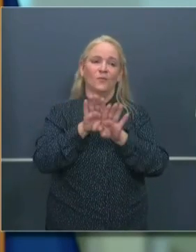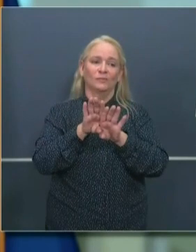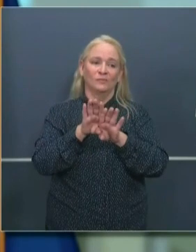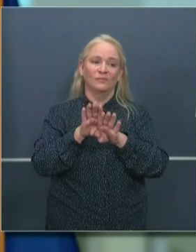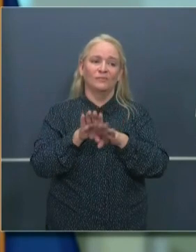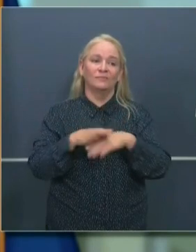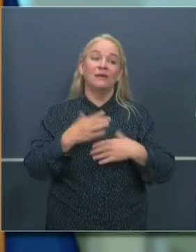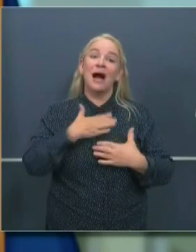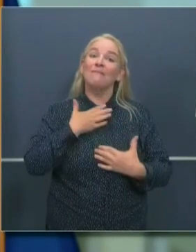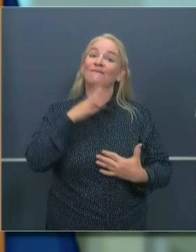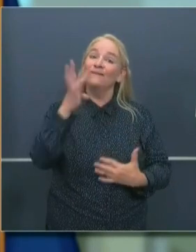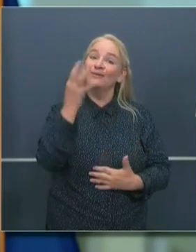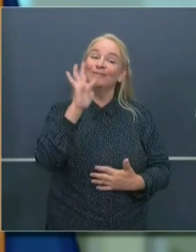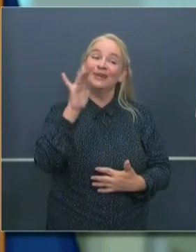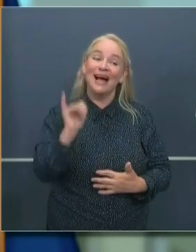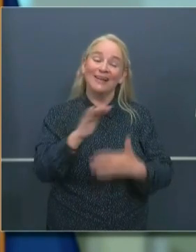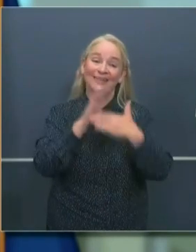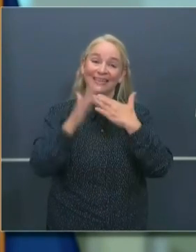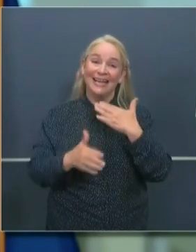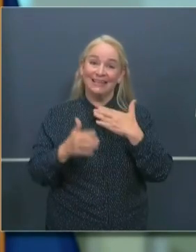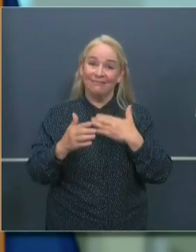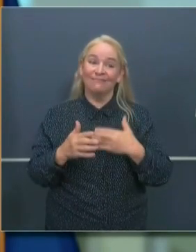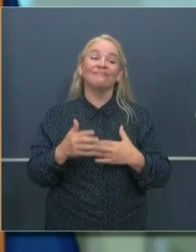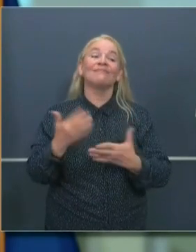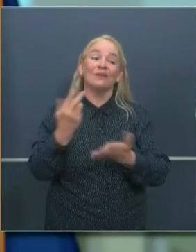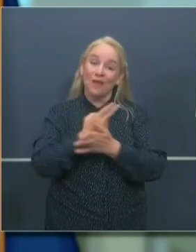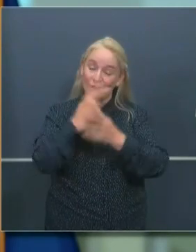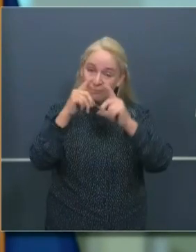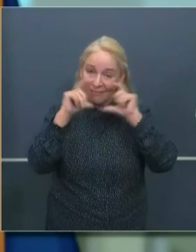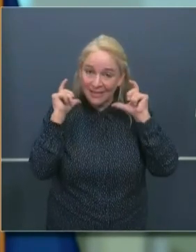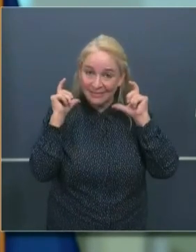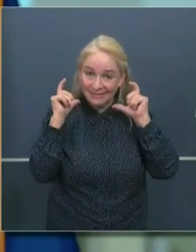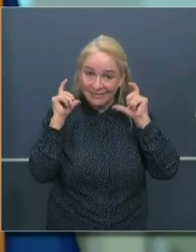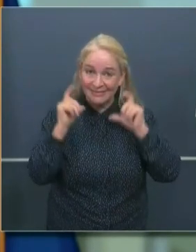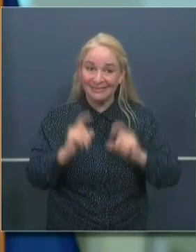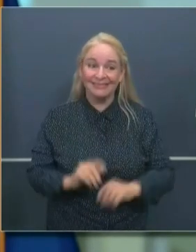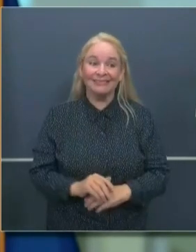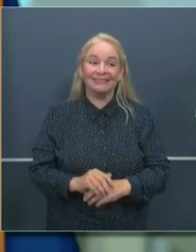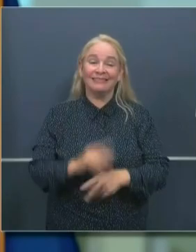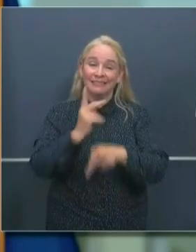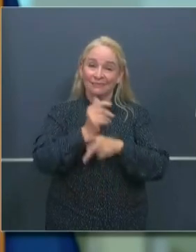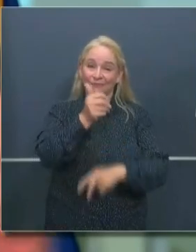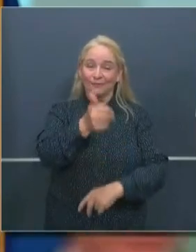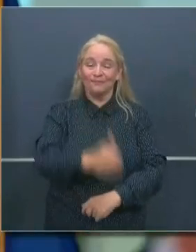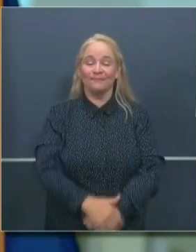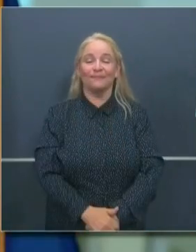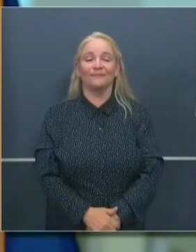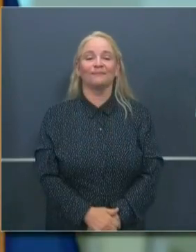Happy 4th of July weekend, and wear a mask. Take care, everybody.